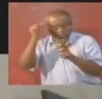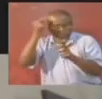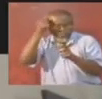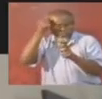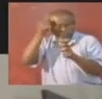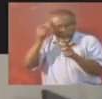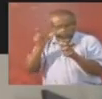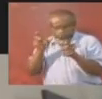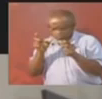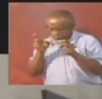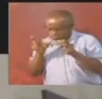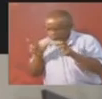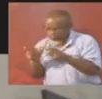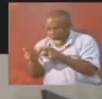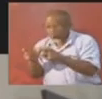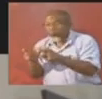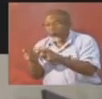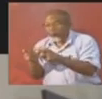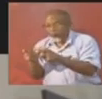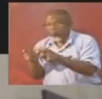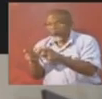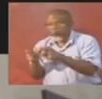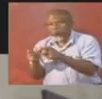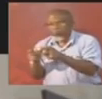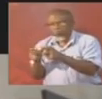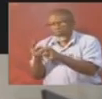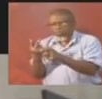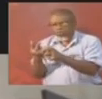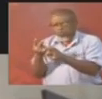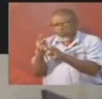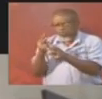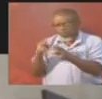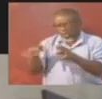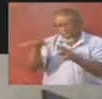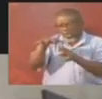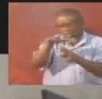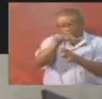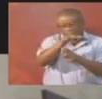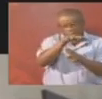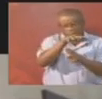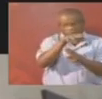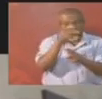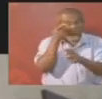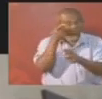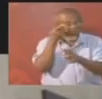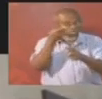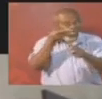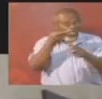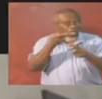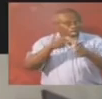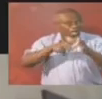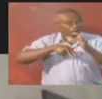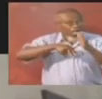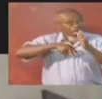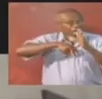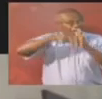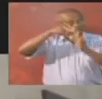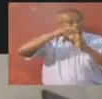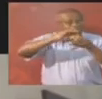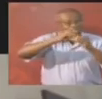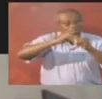the ministry has stated in the past, two of the areas where we have been seeing a high number of spread would be